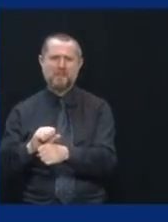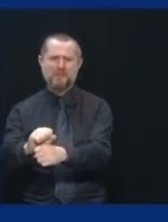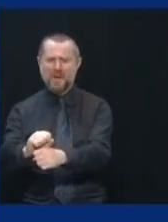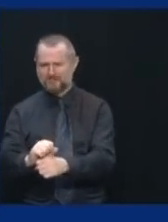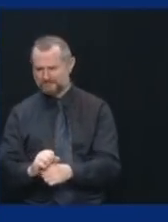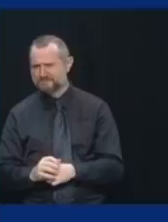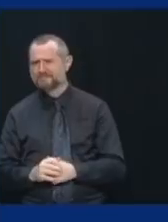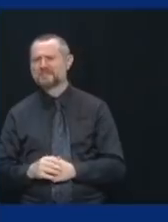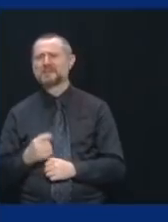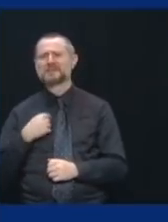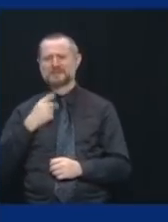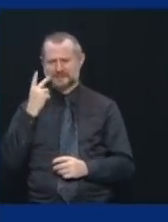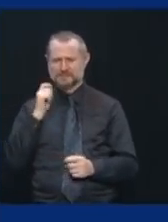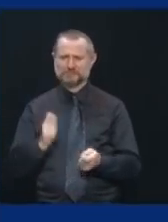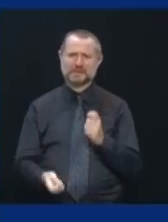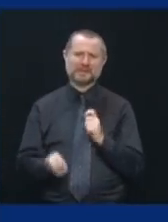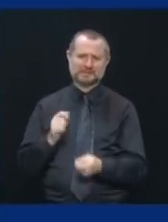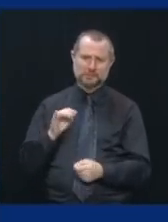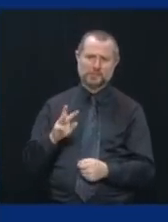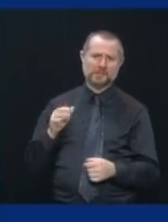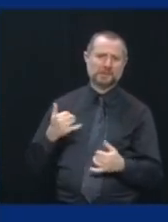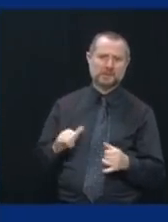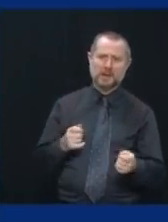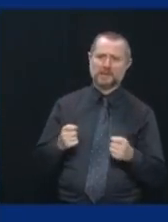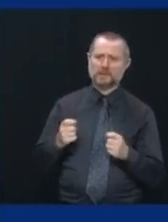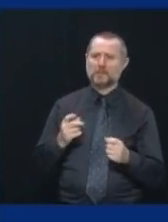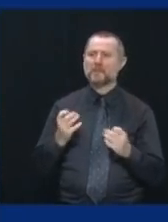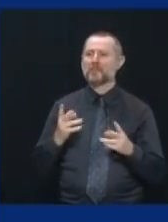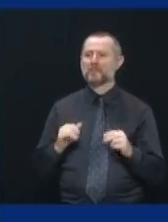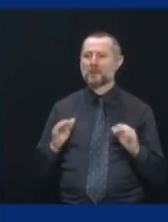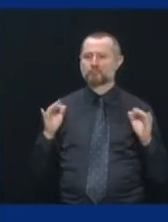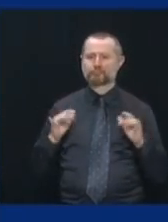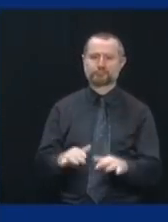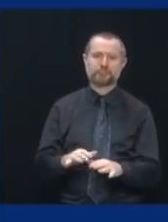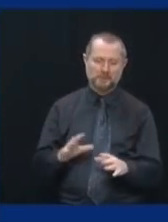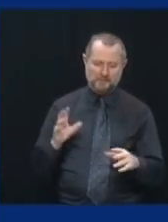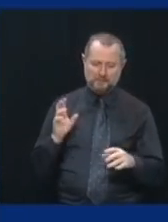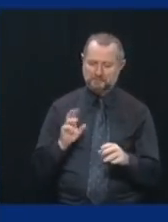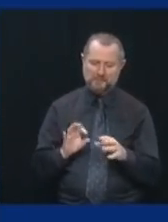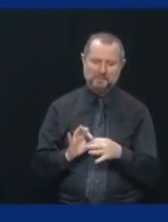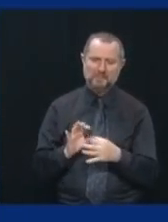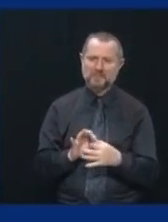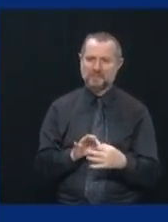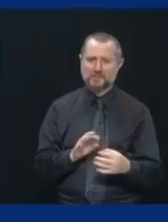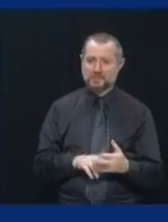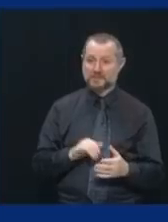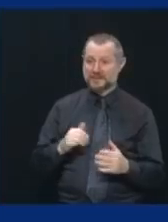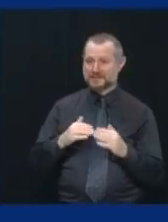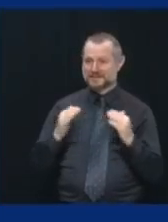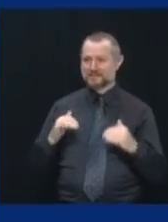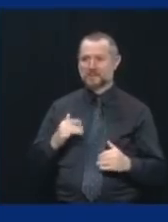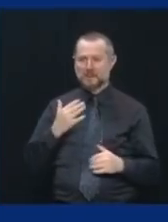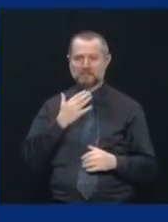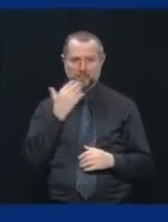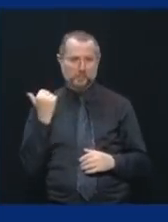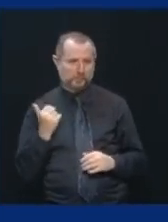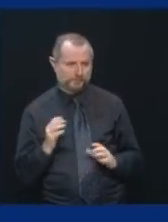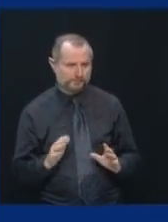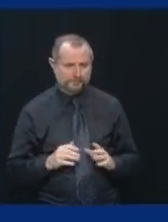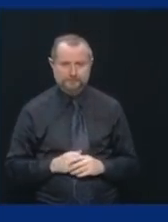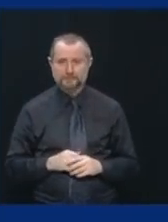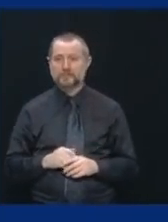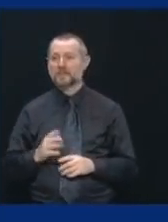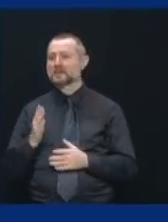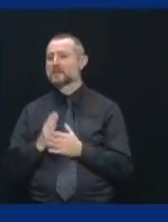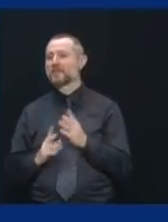website initially launched to be able to handle much more volume. I think the system itself has smoothed out. There are people constantly on a daily basis